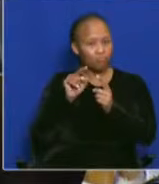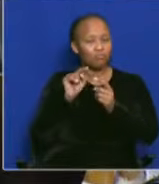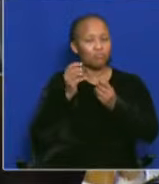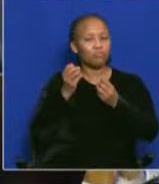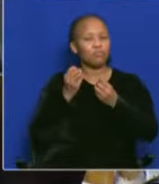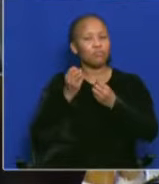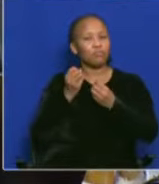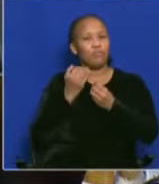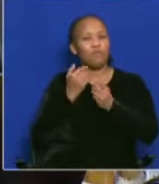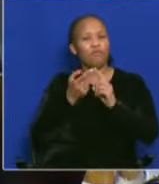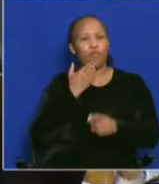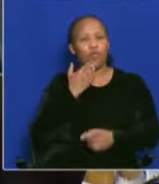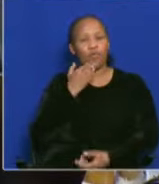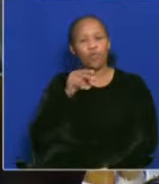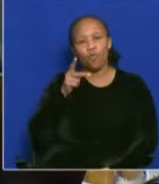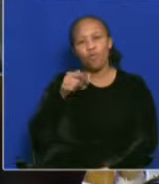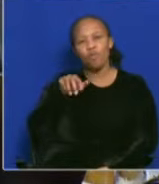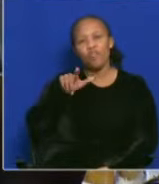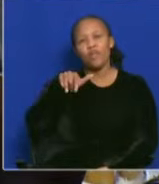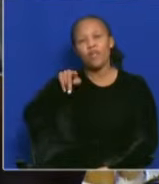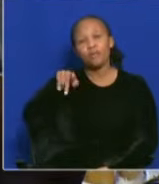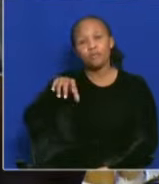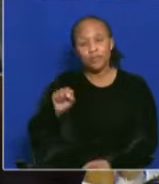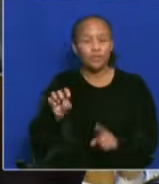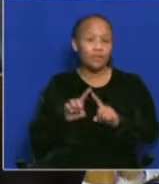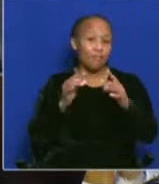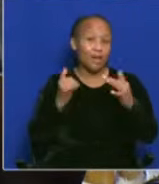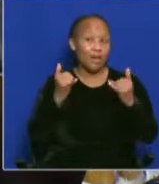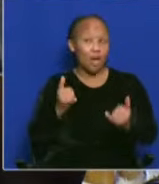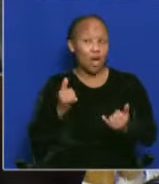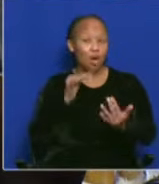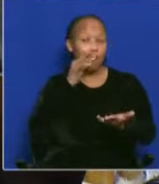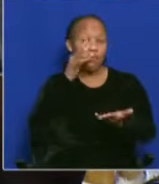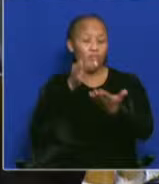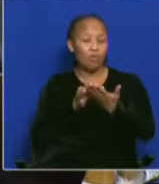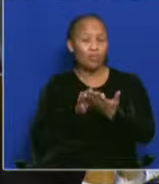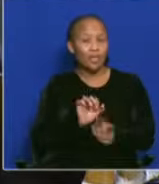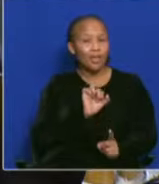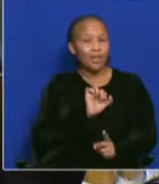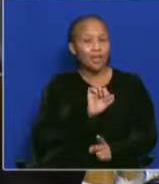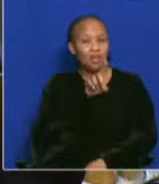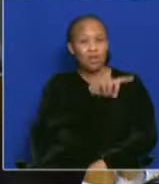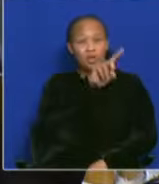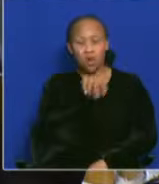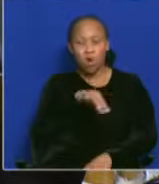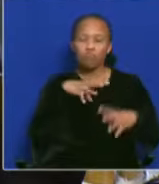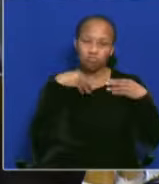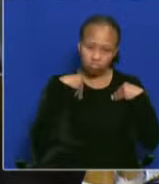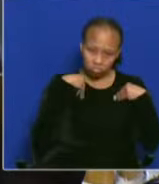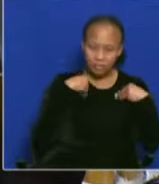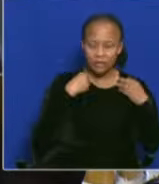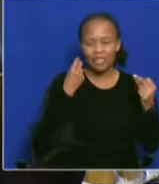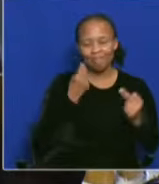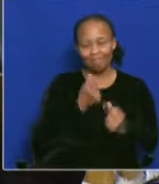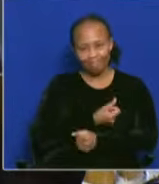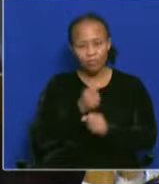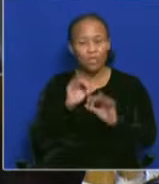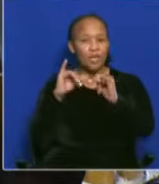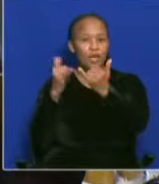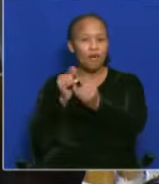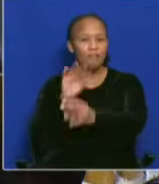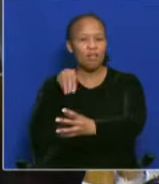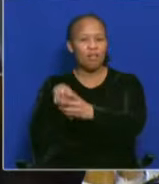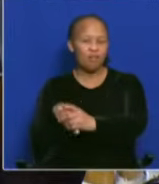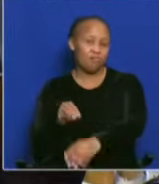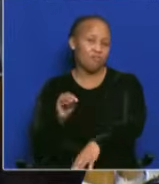We accepted his proposal, which was wrong and has landed our company in trouble, and in retrospect, we should never have done this, and then he describes the arrangement in